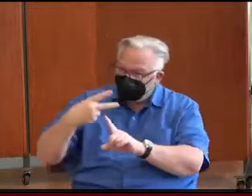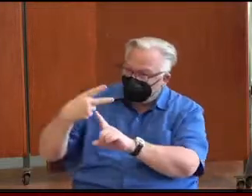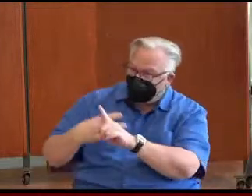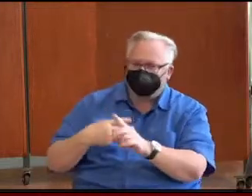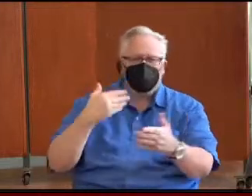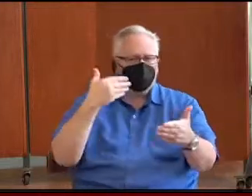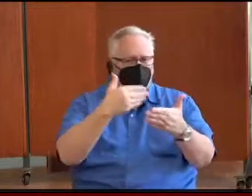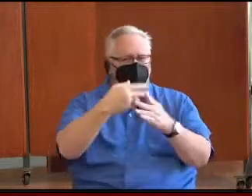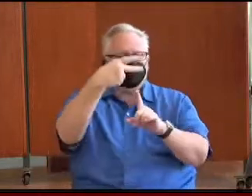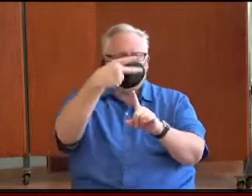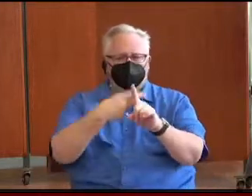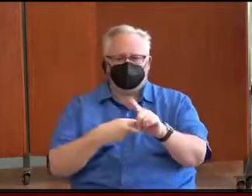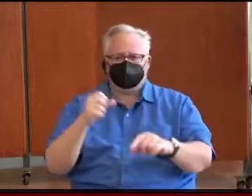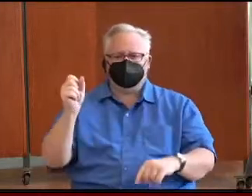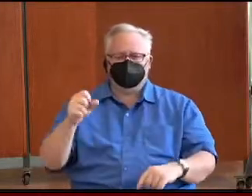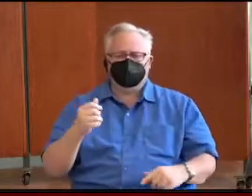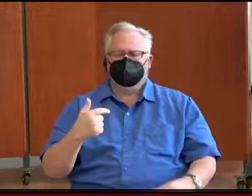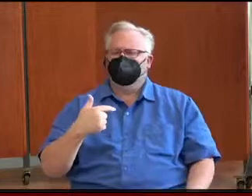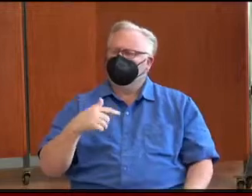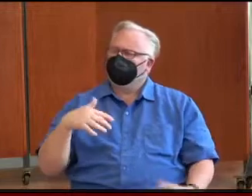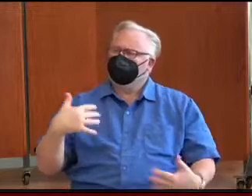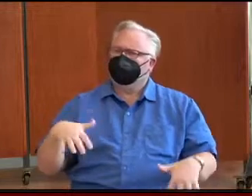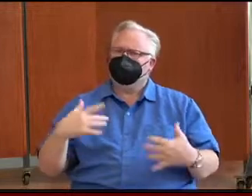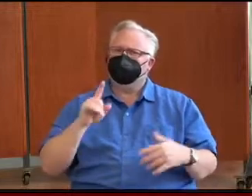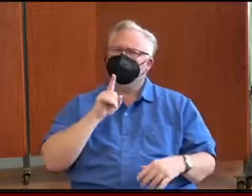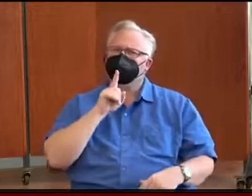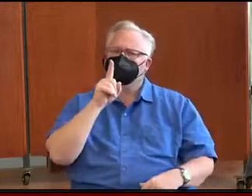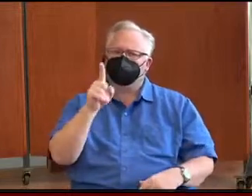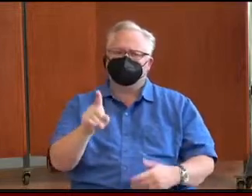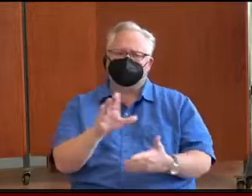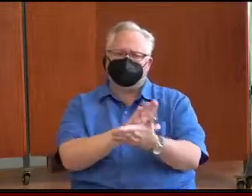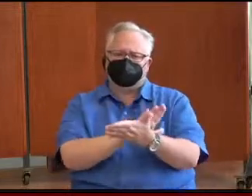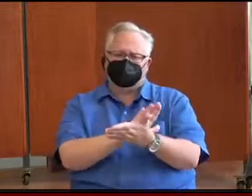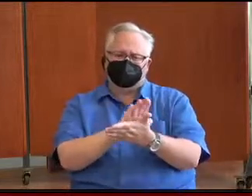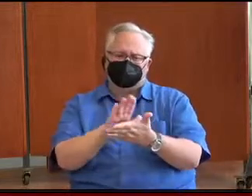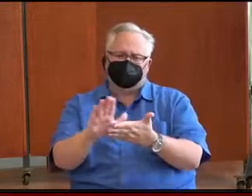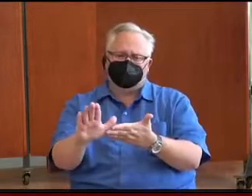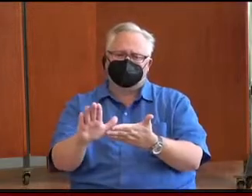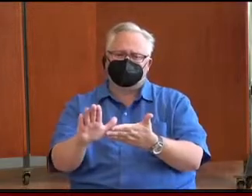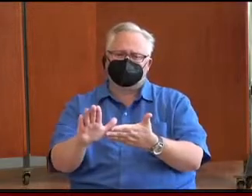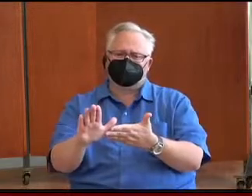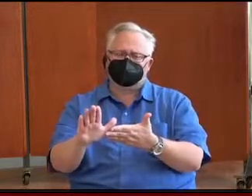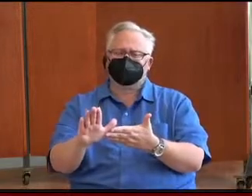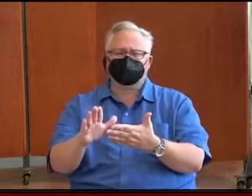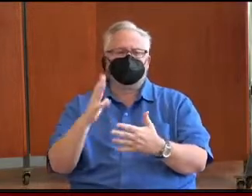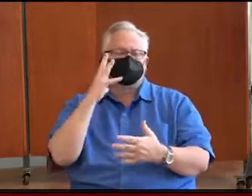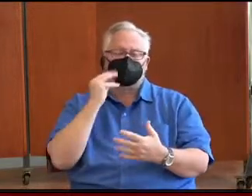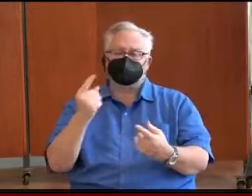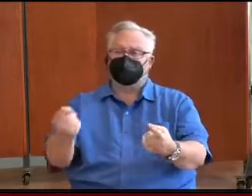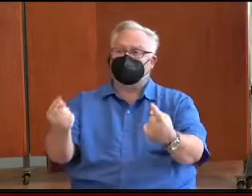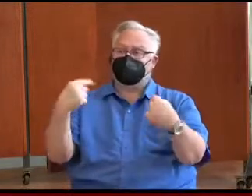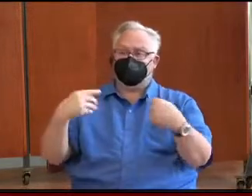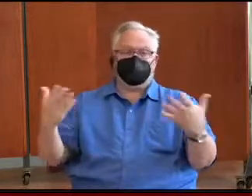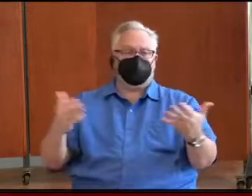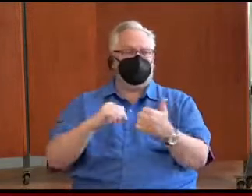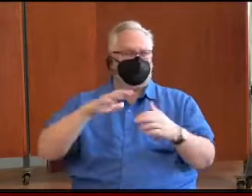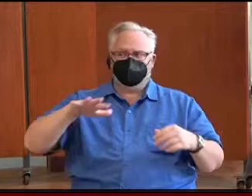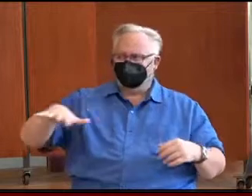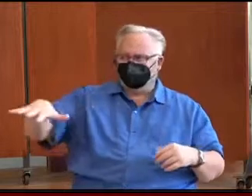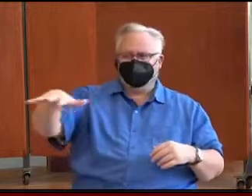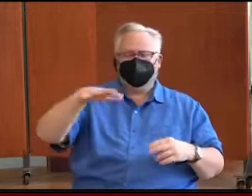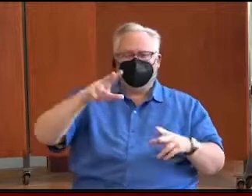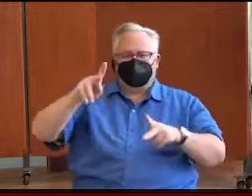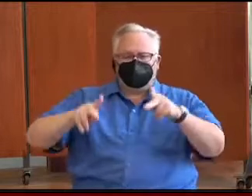Yeah, almost 2 months. And it's have been a really nice to be here with all these people